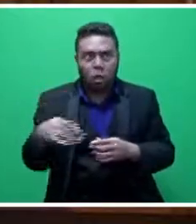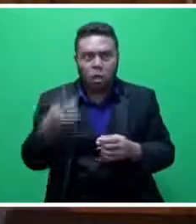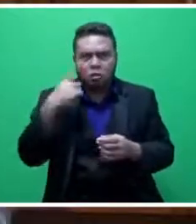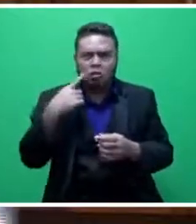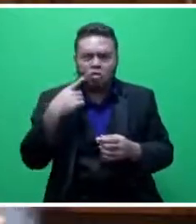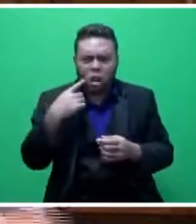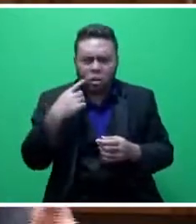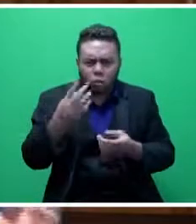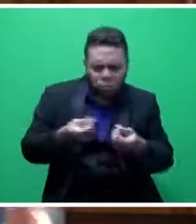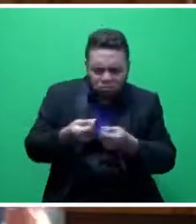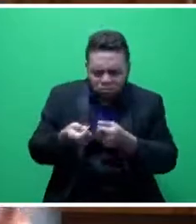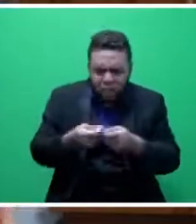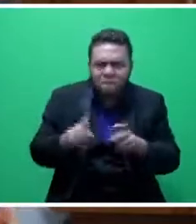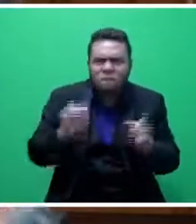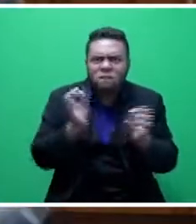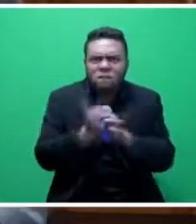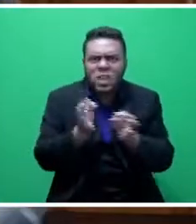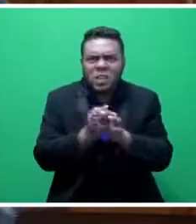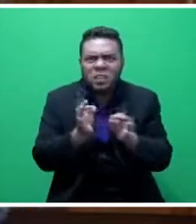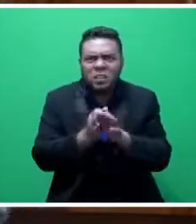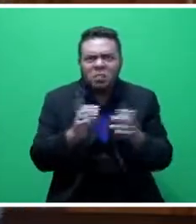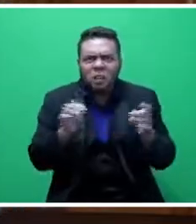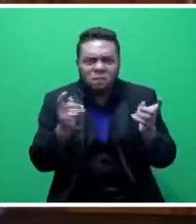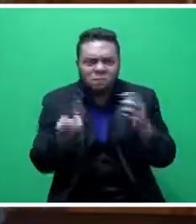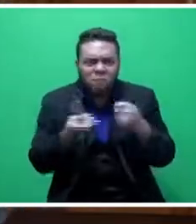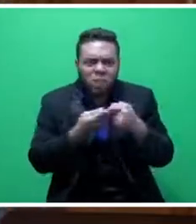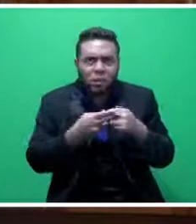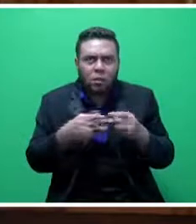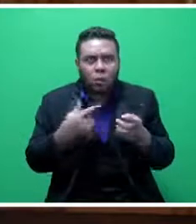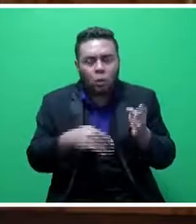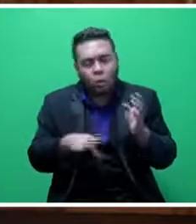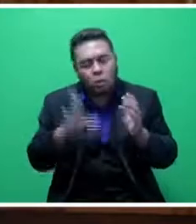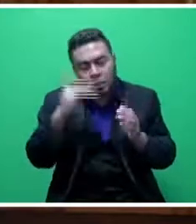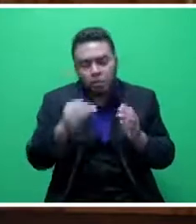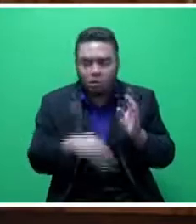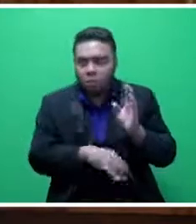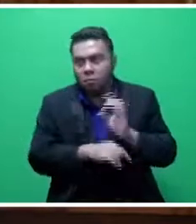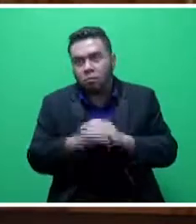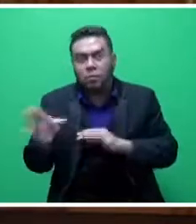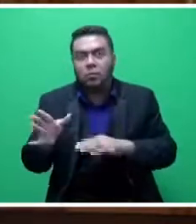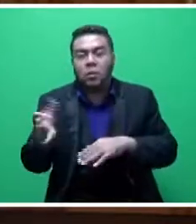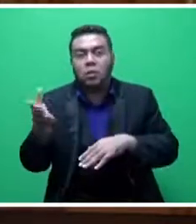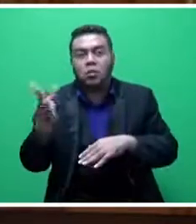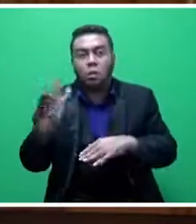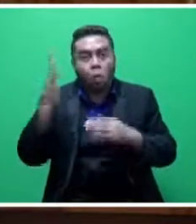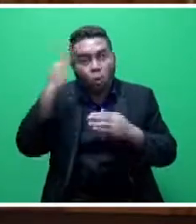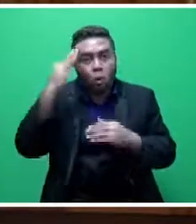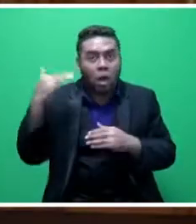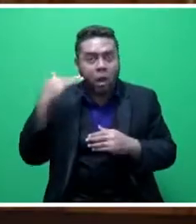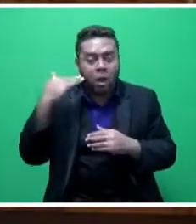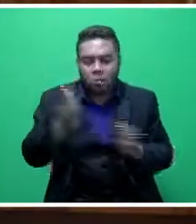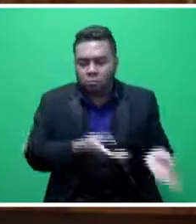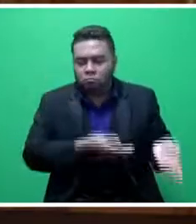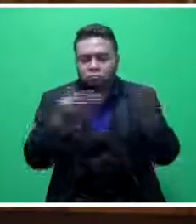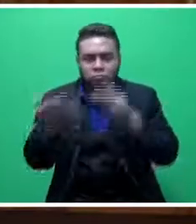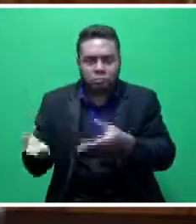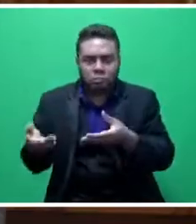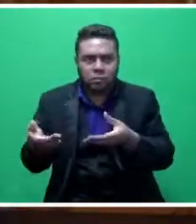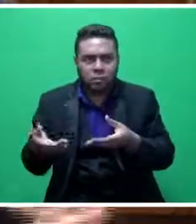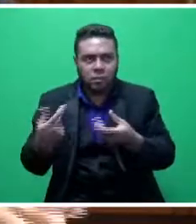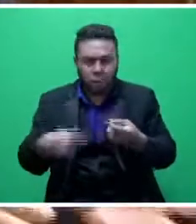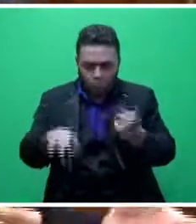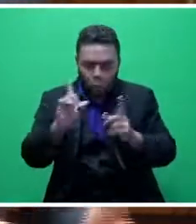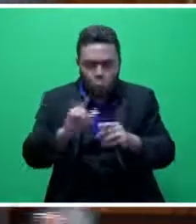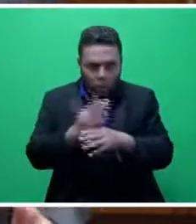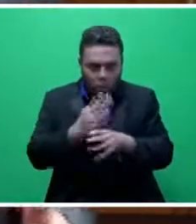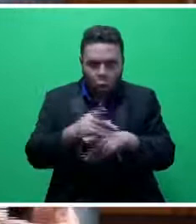troubleshoot so they can fix up the issues. By the time then they go to sleep, they send it back to Seoul or wherever in Korea Samsung is based, and they